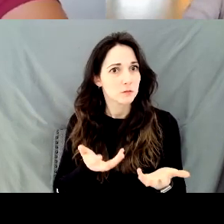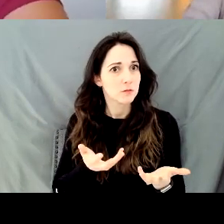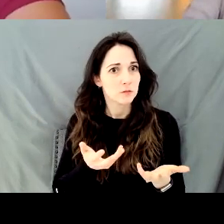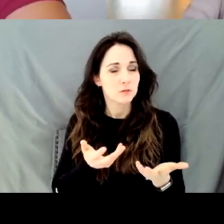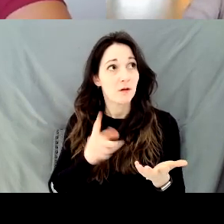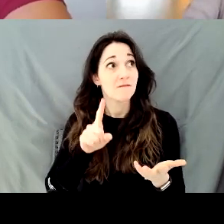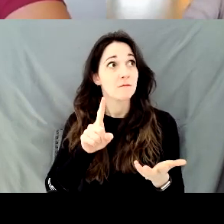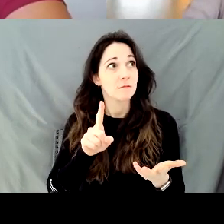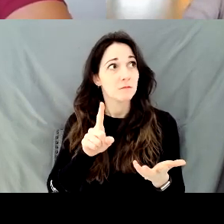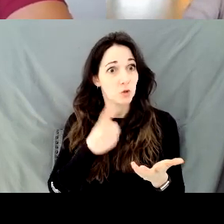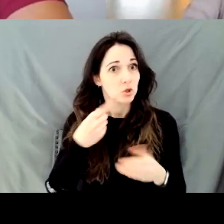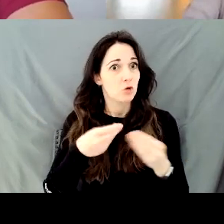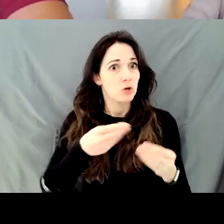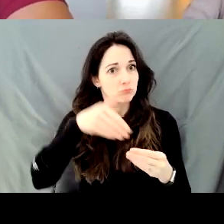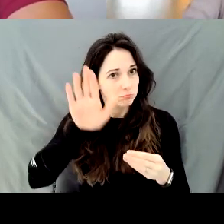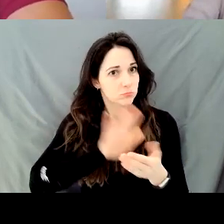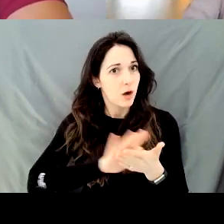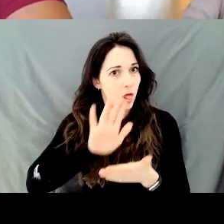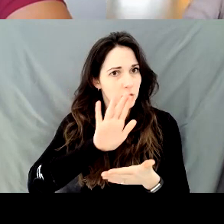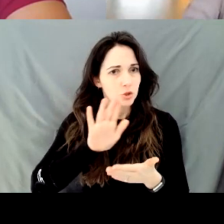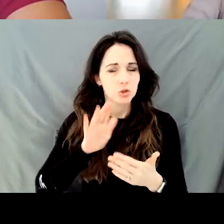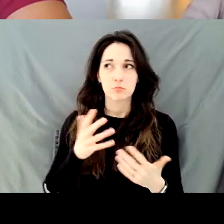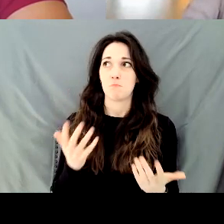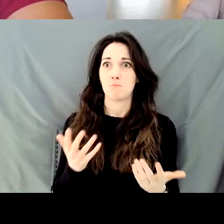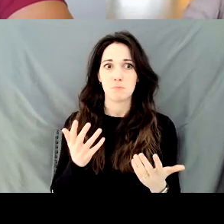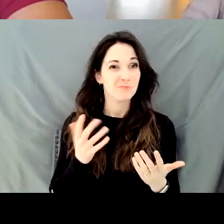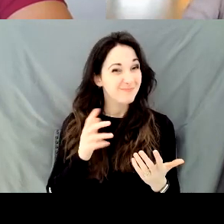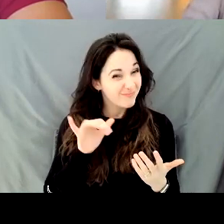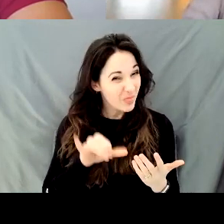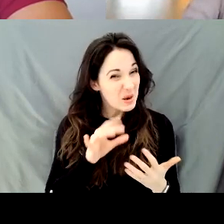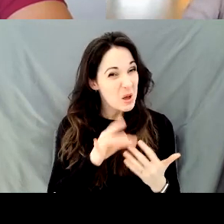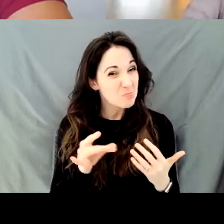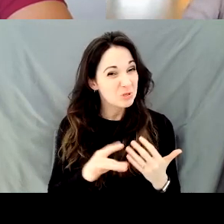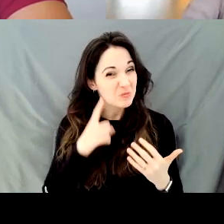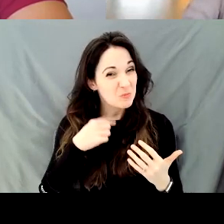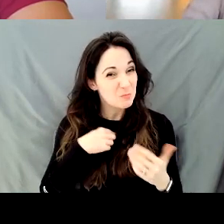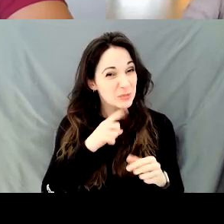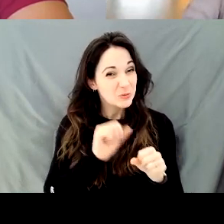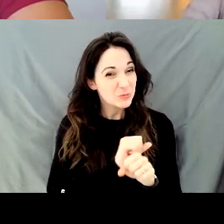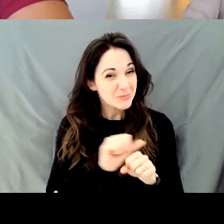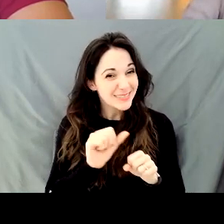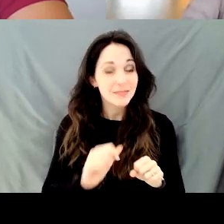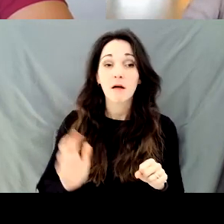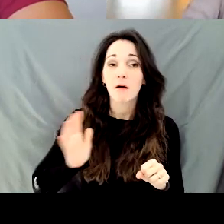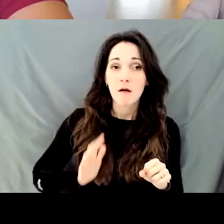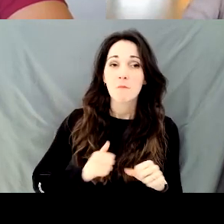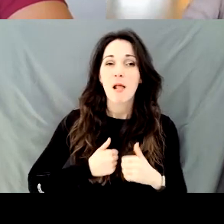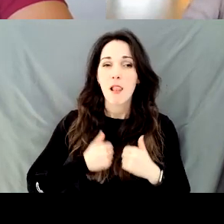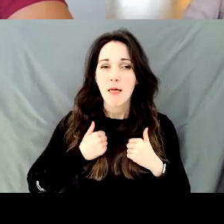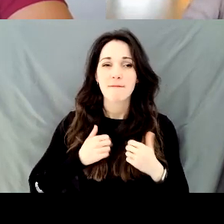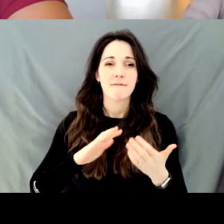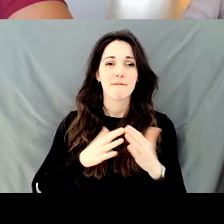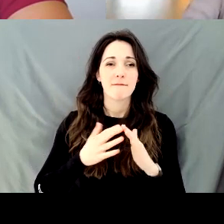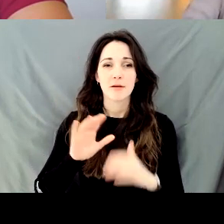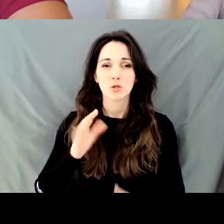option? I volunteered with a group of students back when I lived in Charlotte that were all Latina